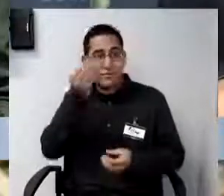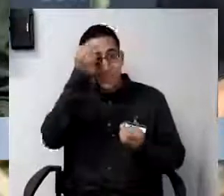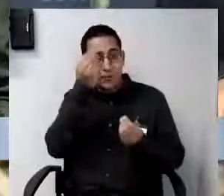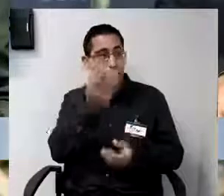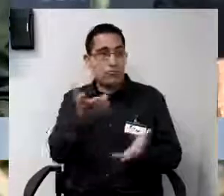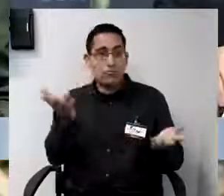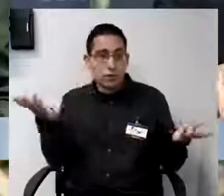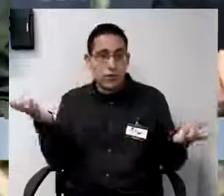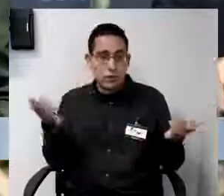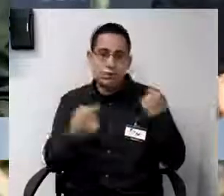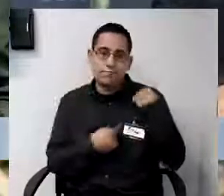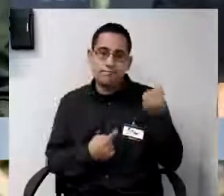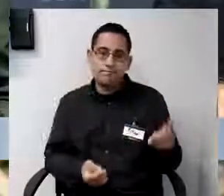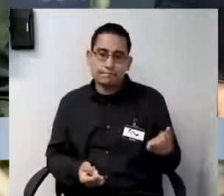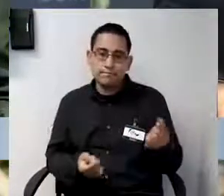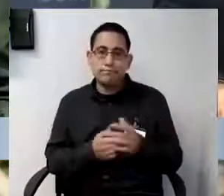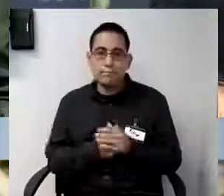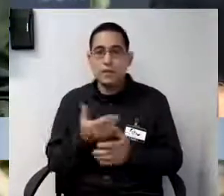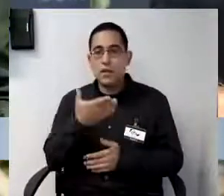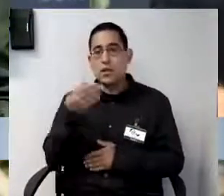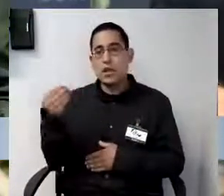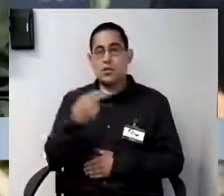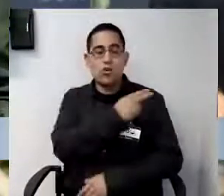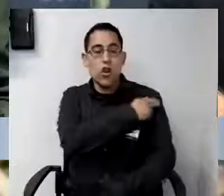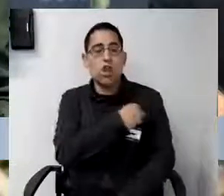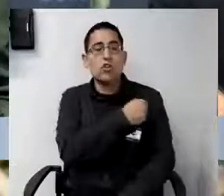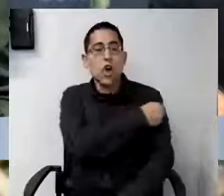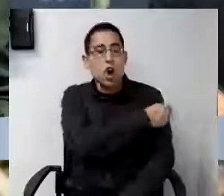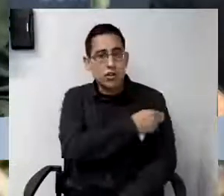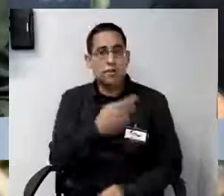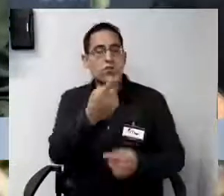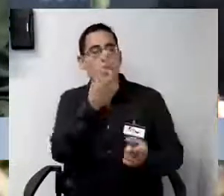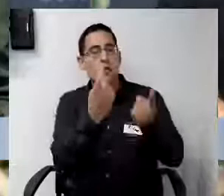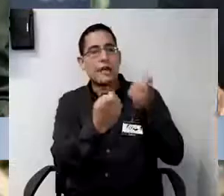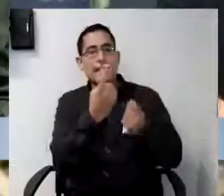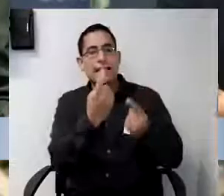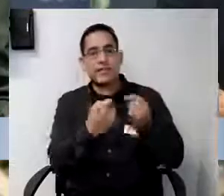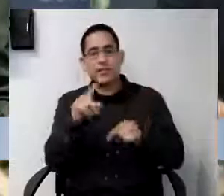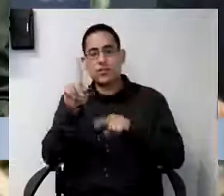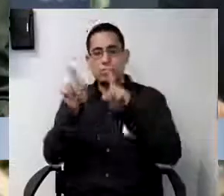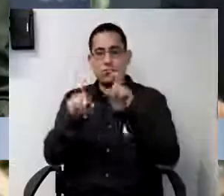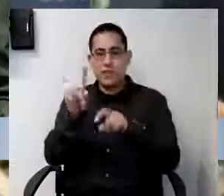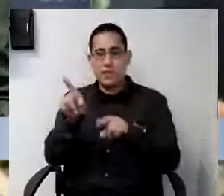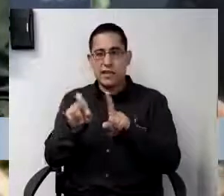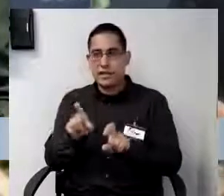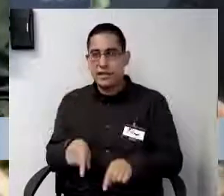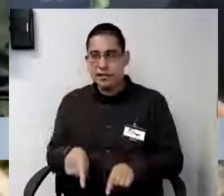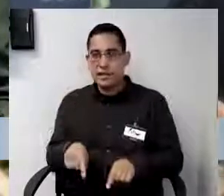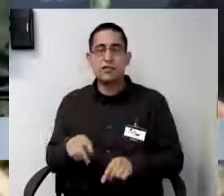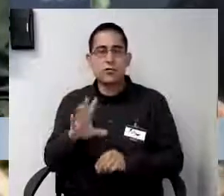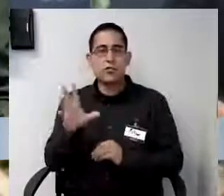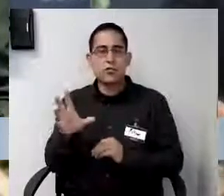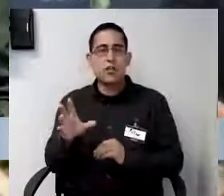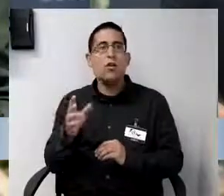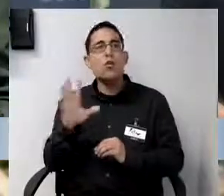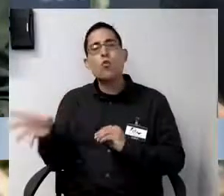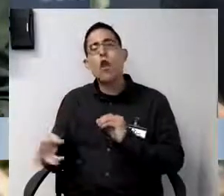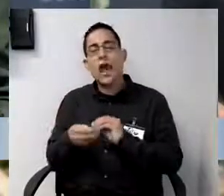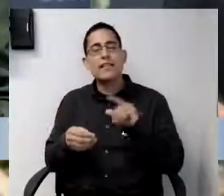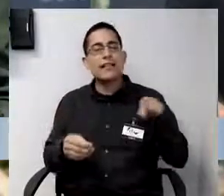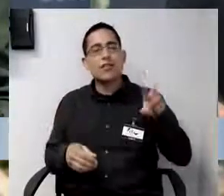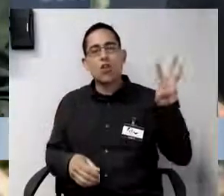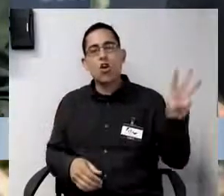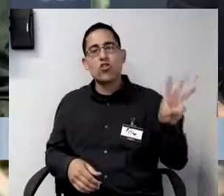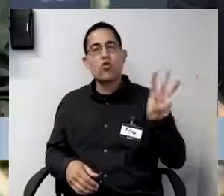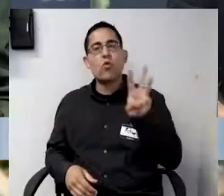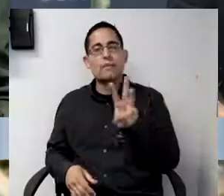want, also the hospital census, which is something that we are going to add to the website as well.